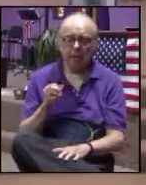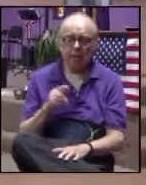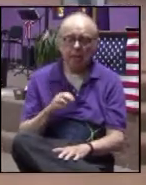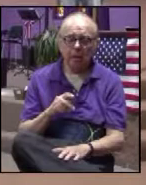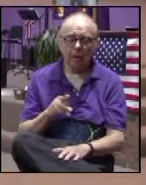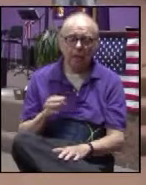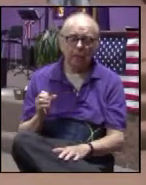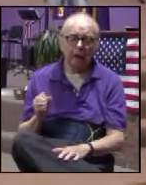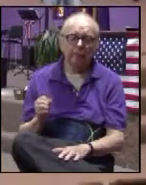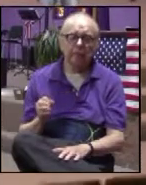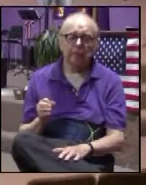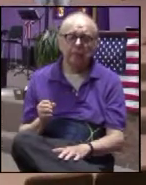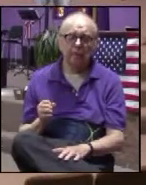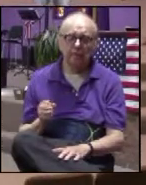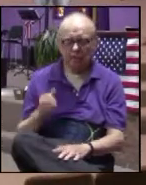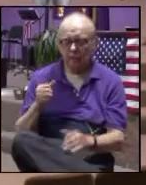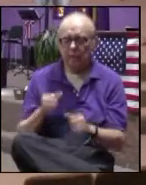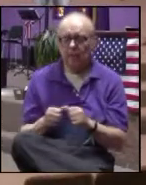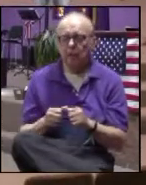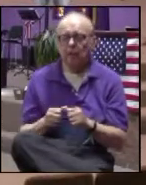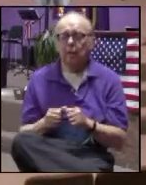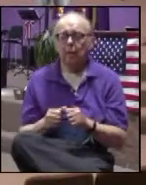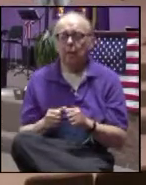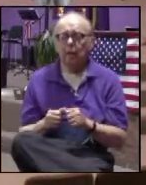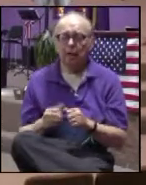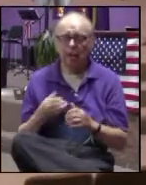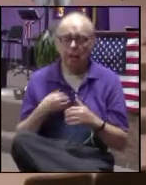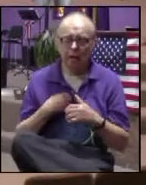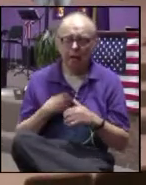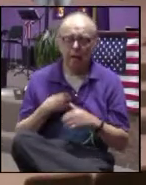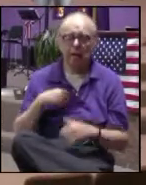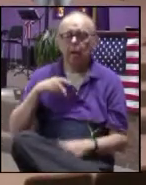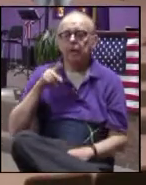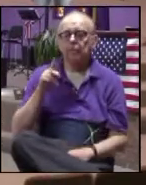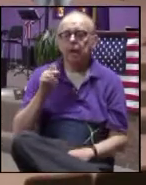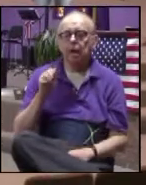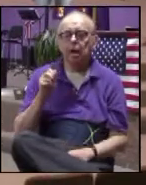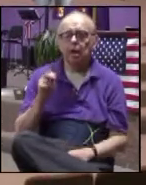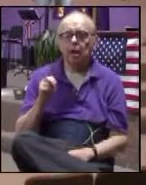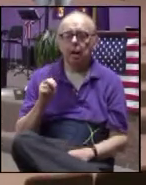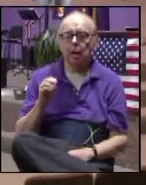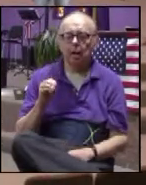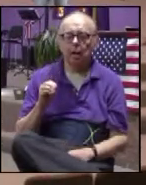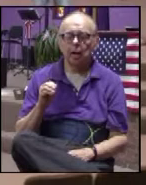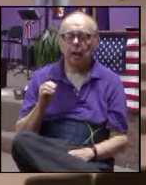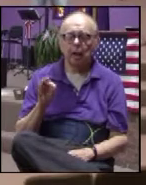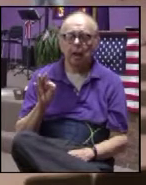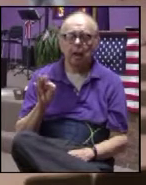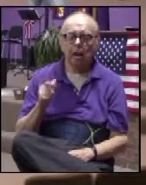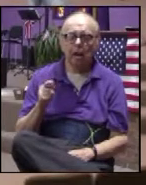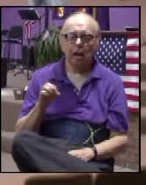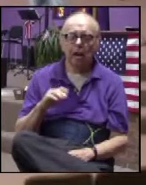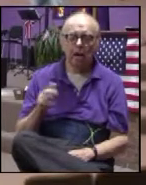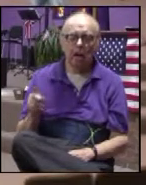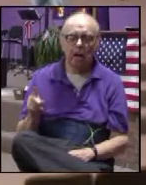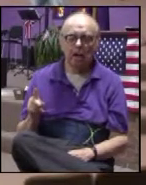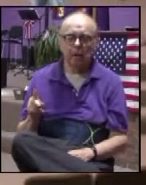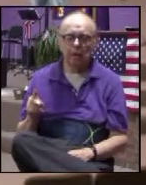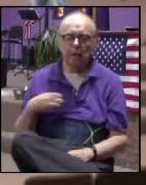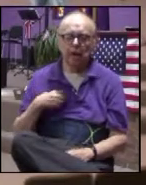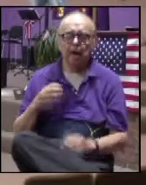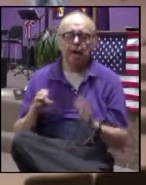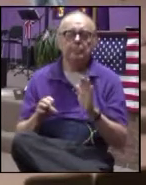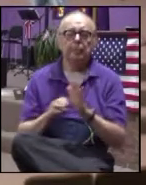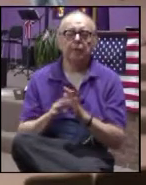are? Remember? You had a flannel graph. And on the flannel graph, you had a picture of